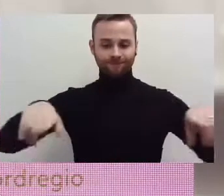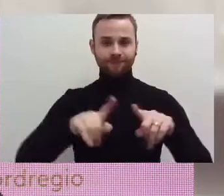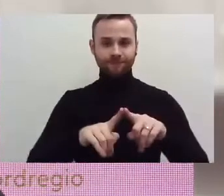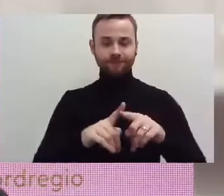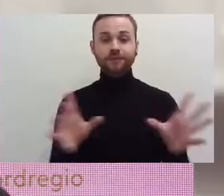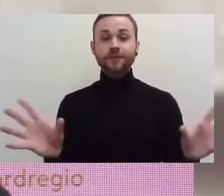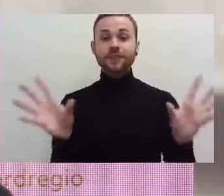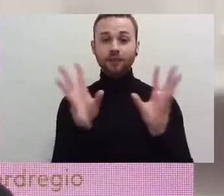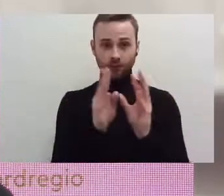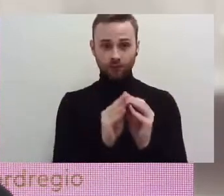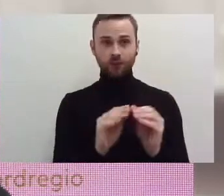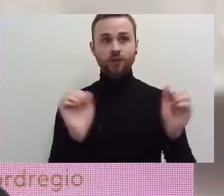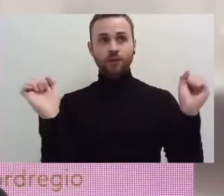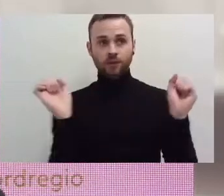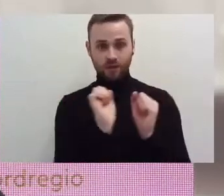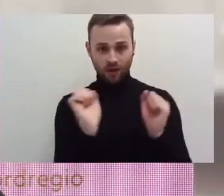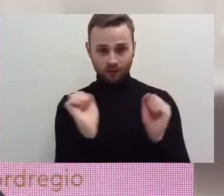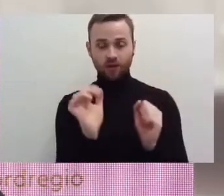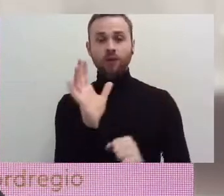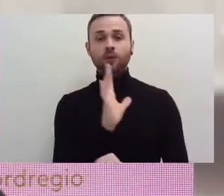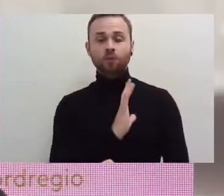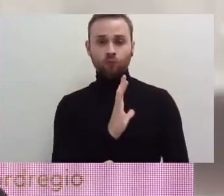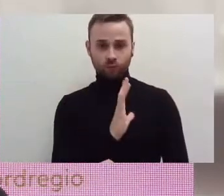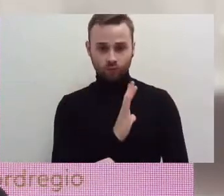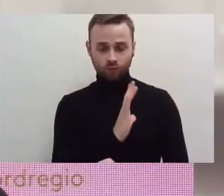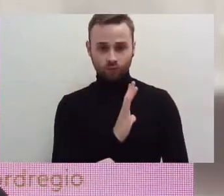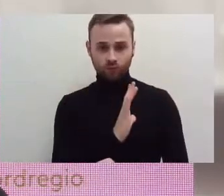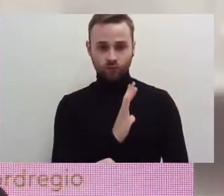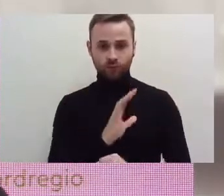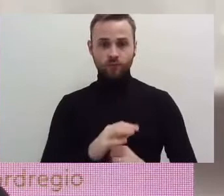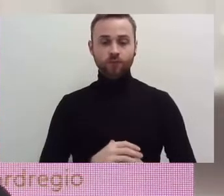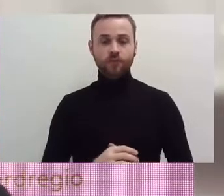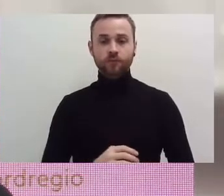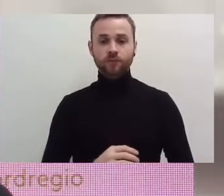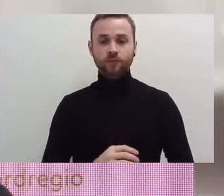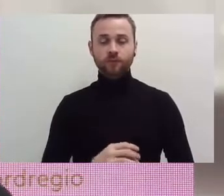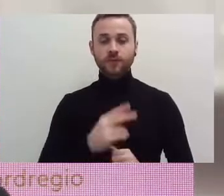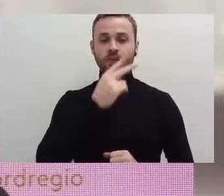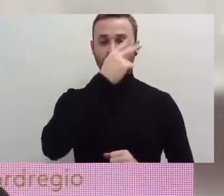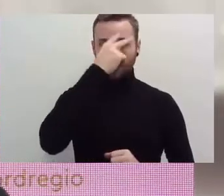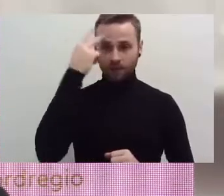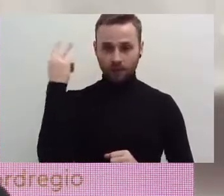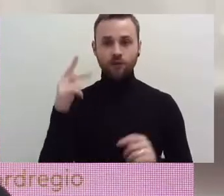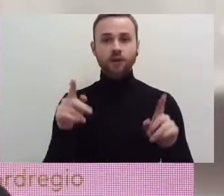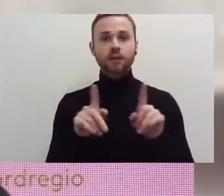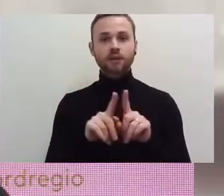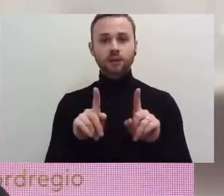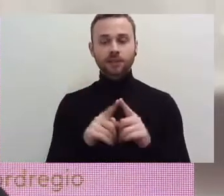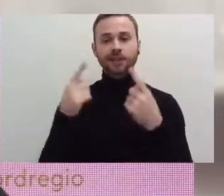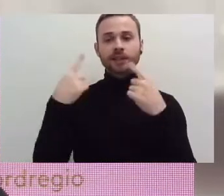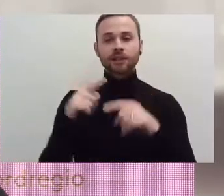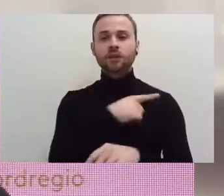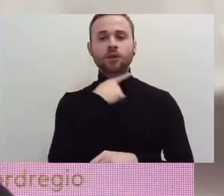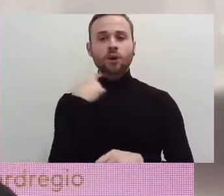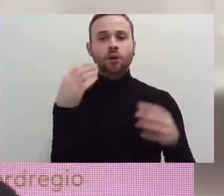organization, UNICEF, Catalyst Adventures, Junior Achievement in Lithuania. We accumulated over 60 young people